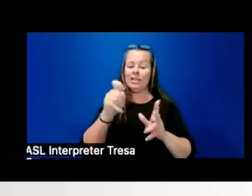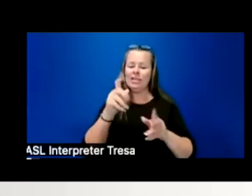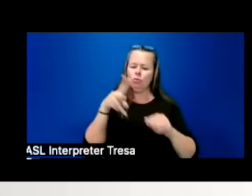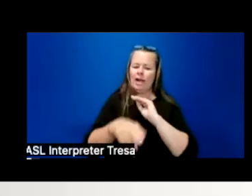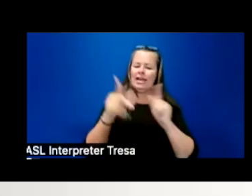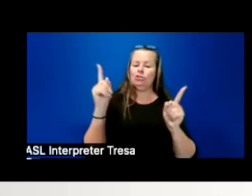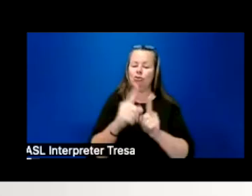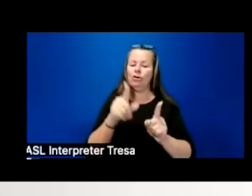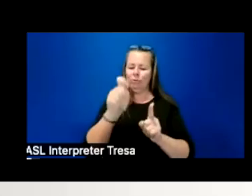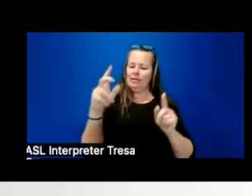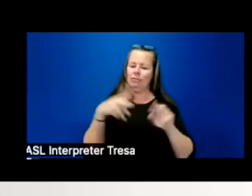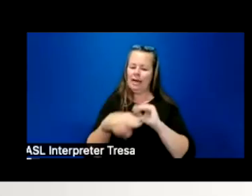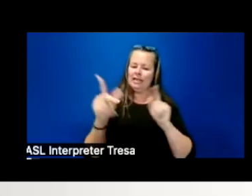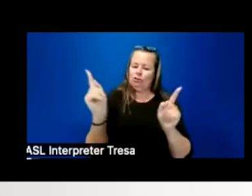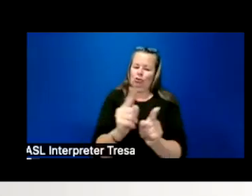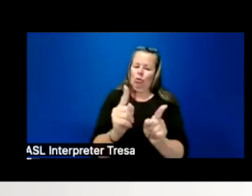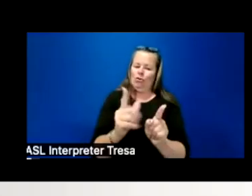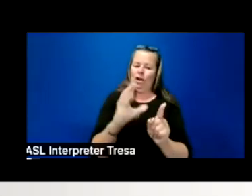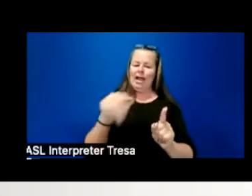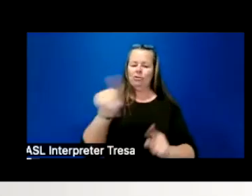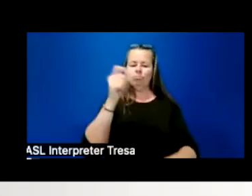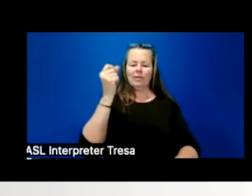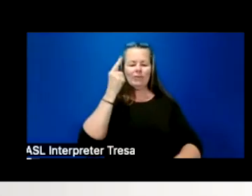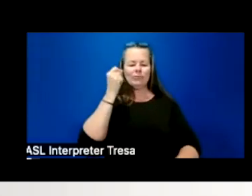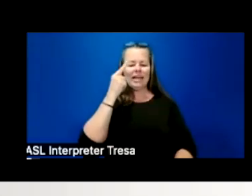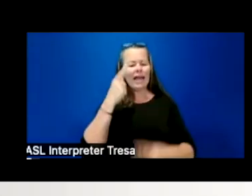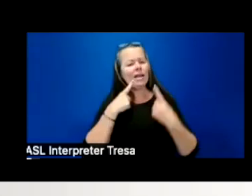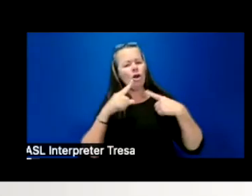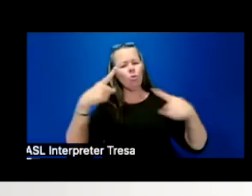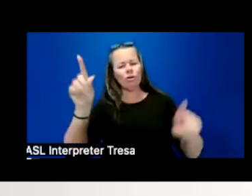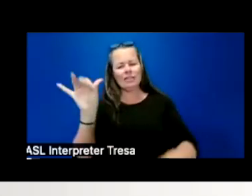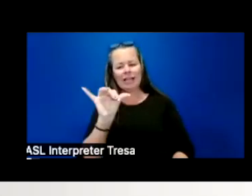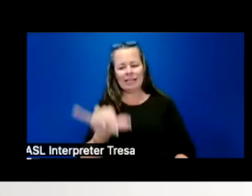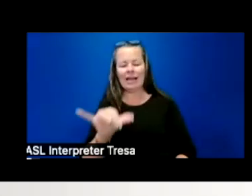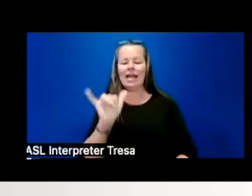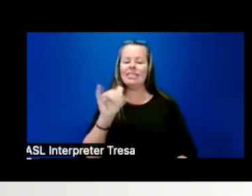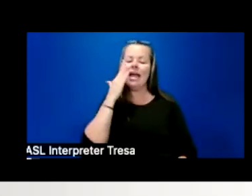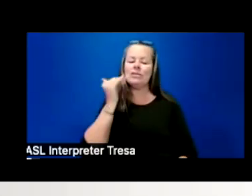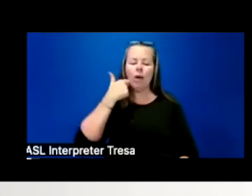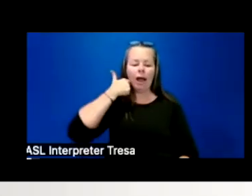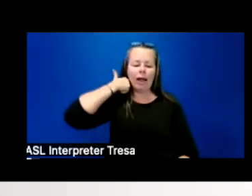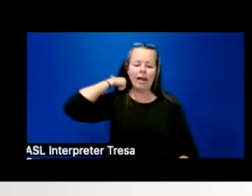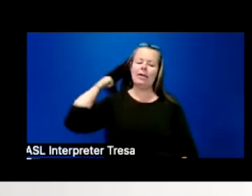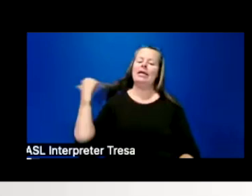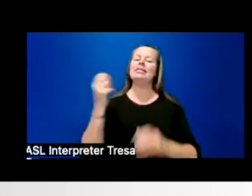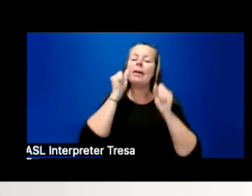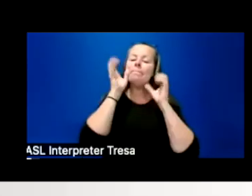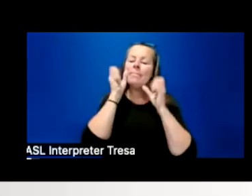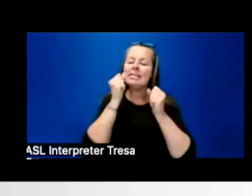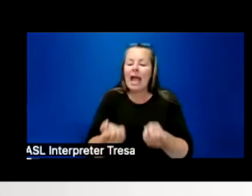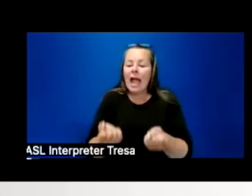we will understand you in any case. And it works like that. That's why, like, it's amazing the amount of things that you can sign in such